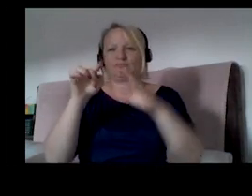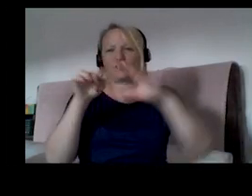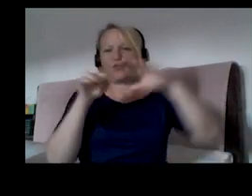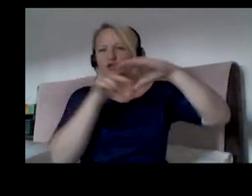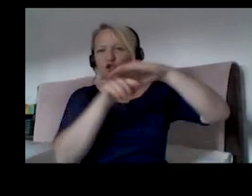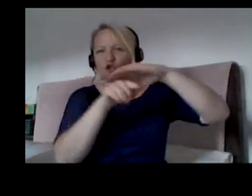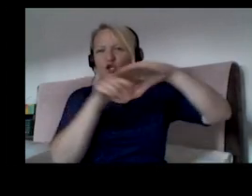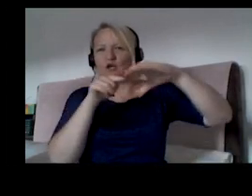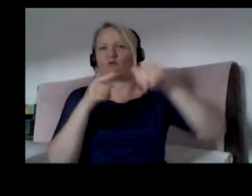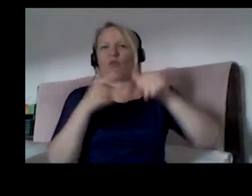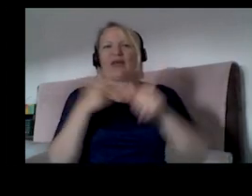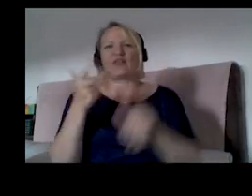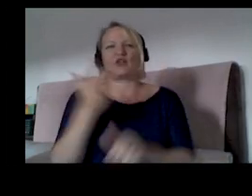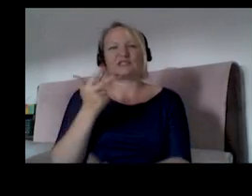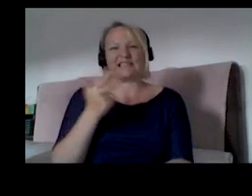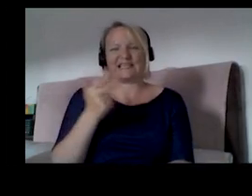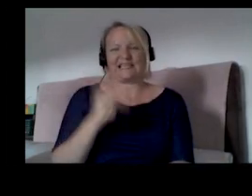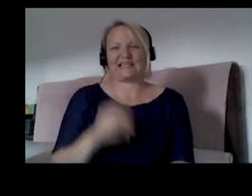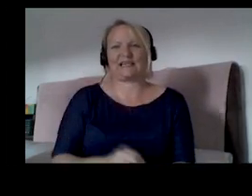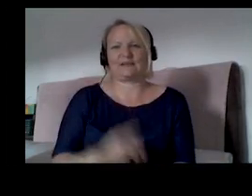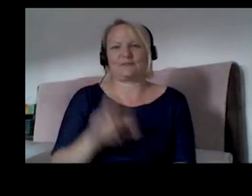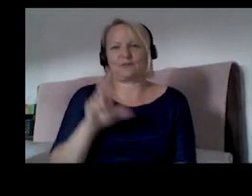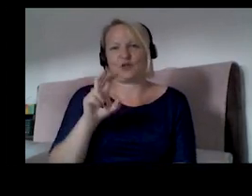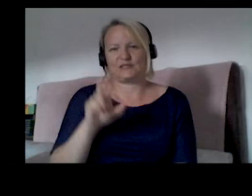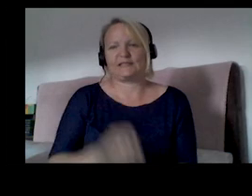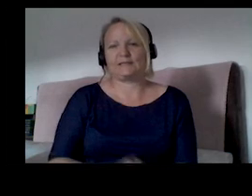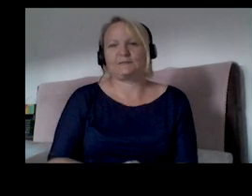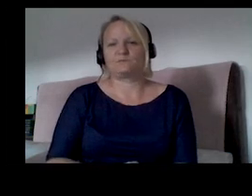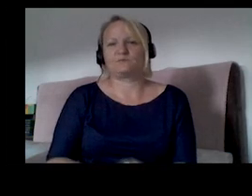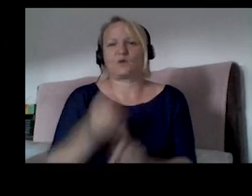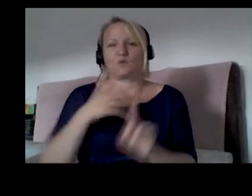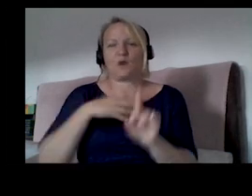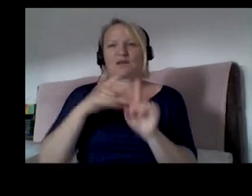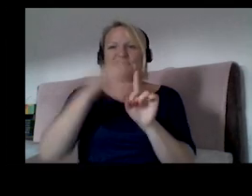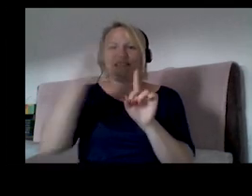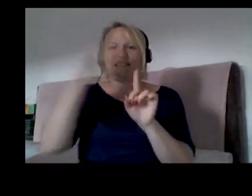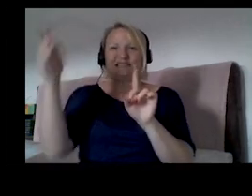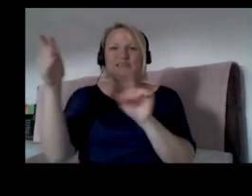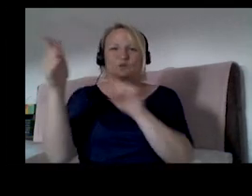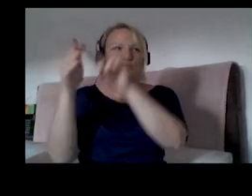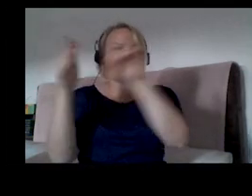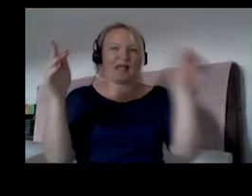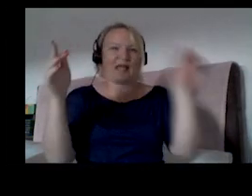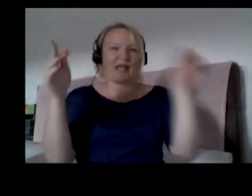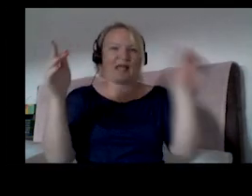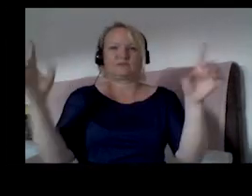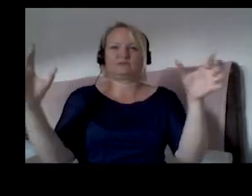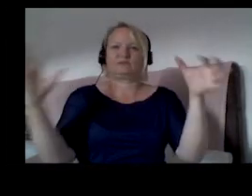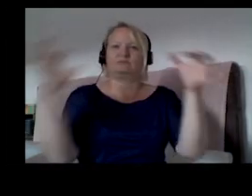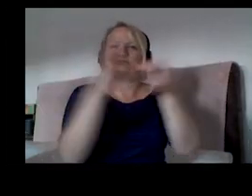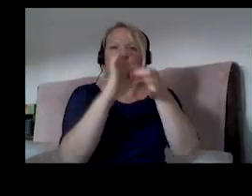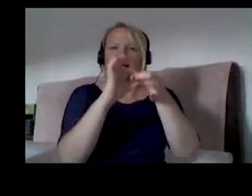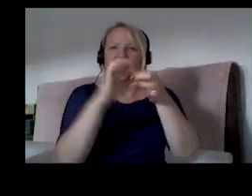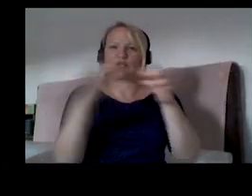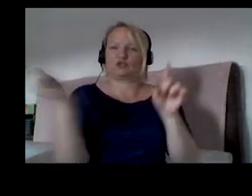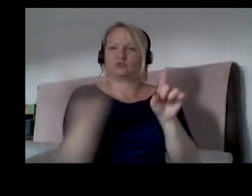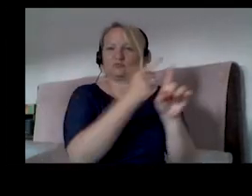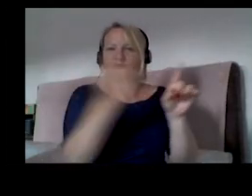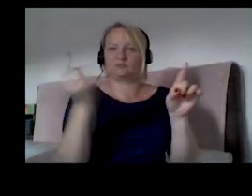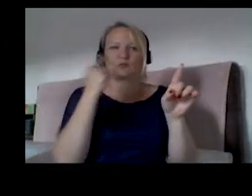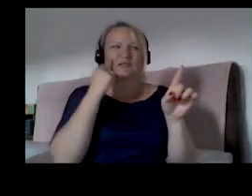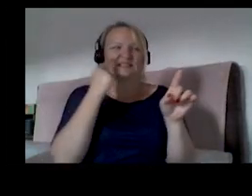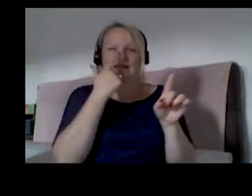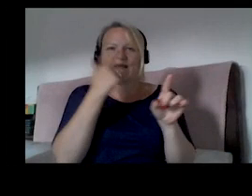north of the river, between the Northern Tunnel entrance and the A13, our proposals include east to west